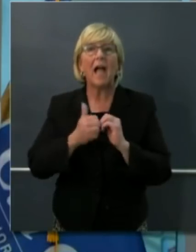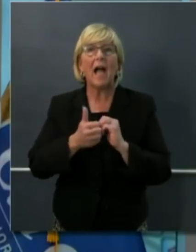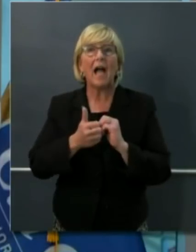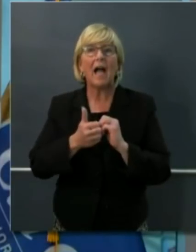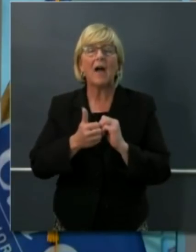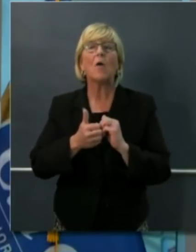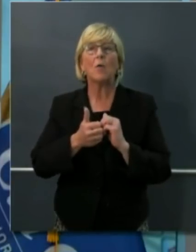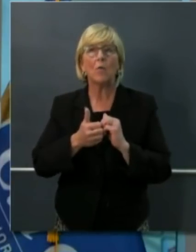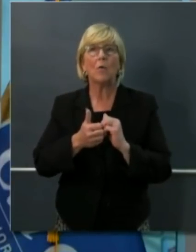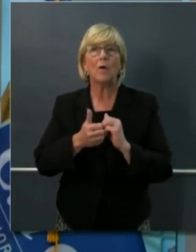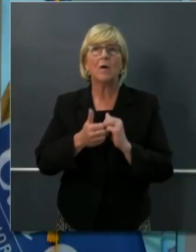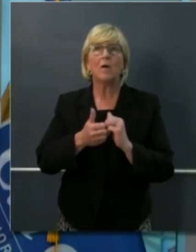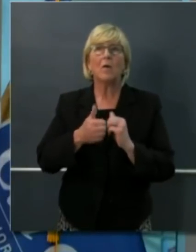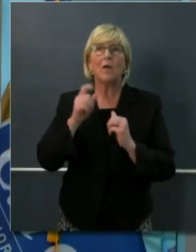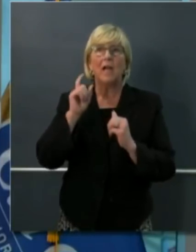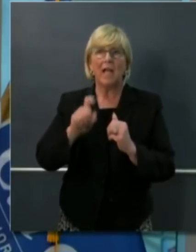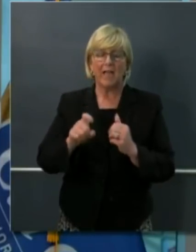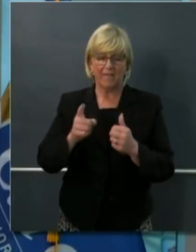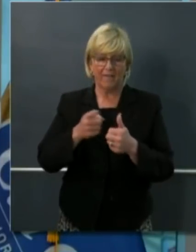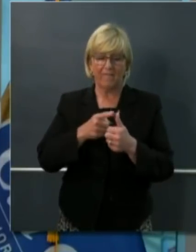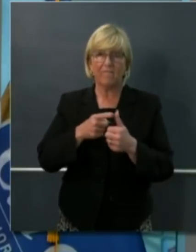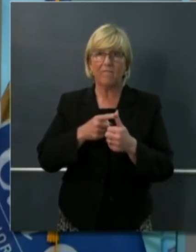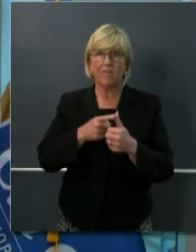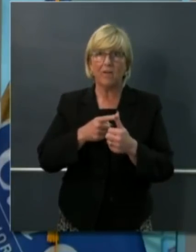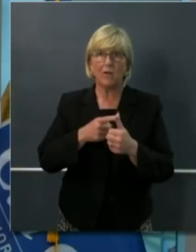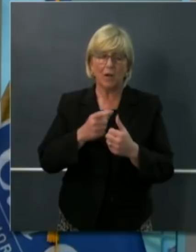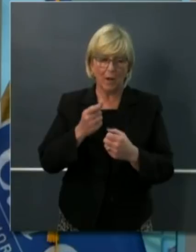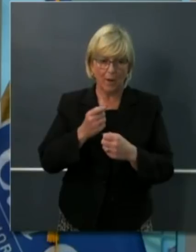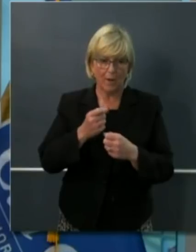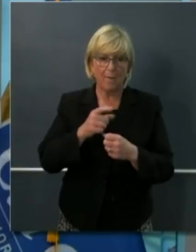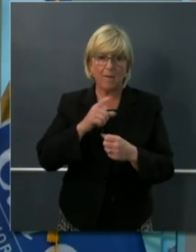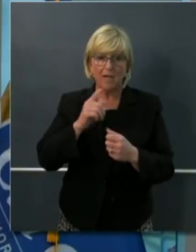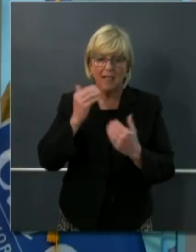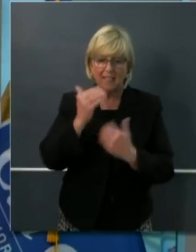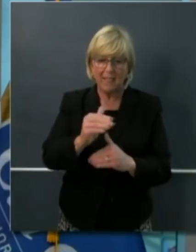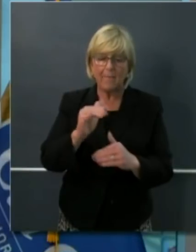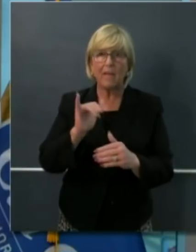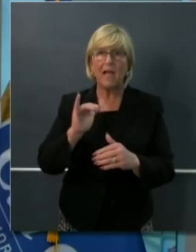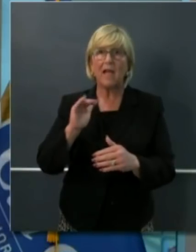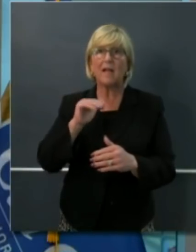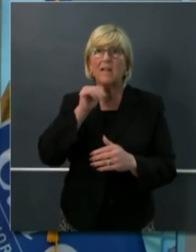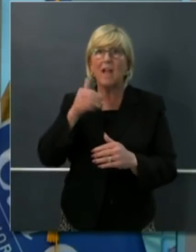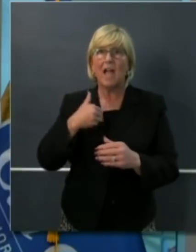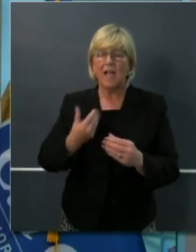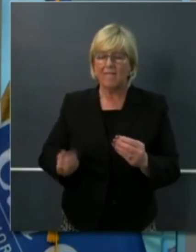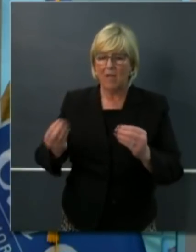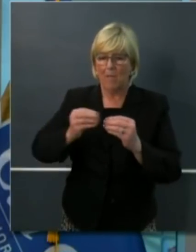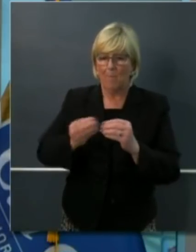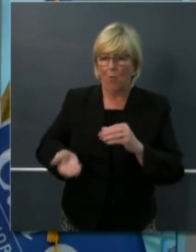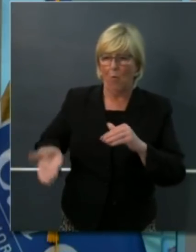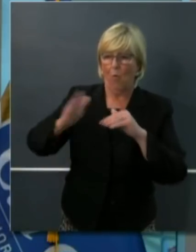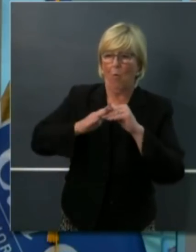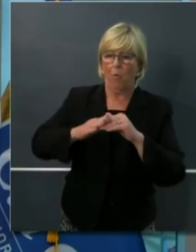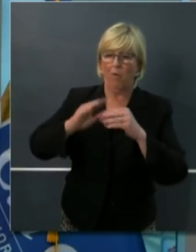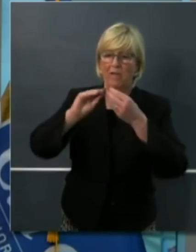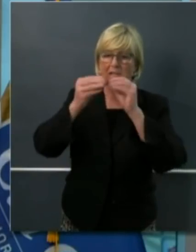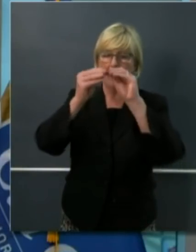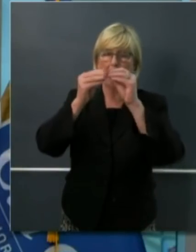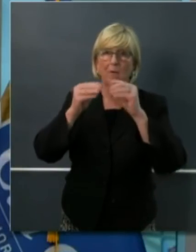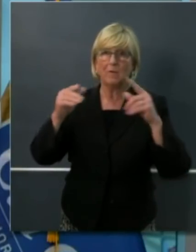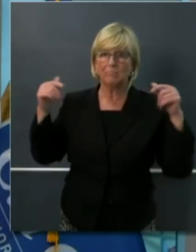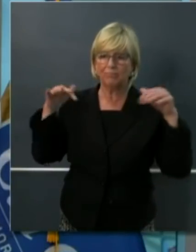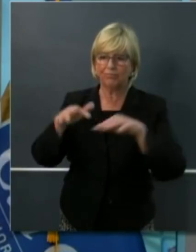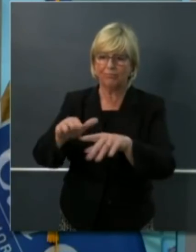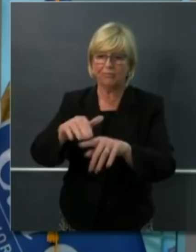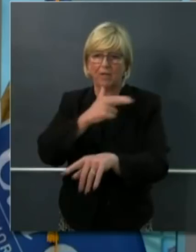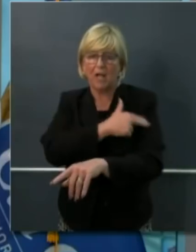the ability to first maintain the surge capacity that we've worked hard with our healthcare delivery partners, our labor partners